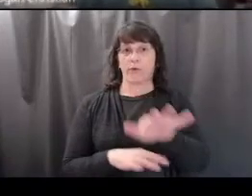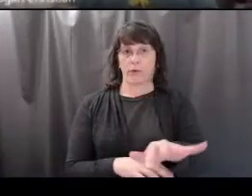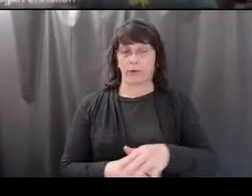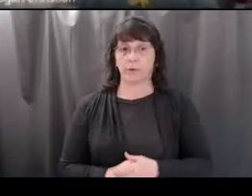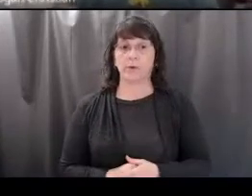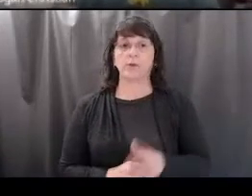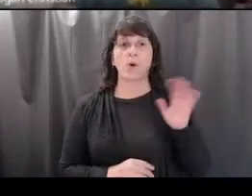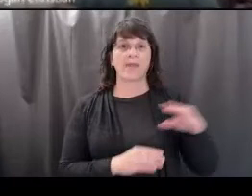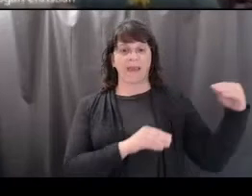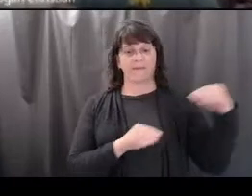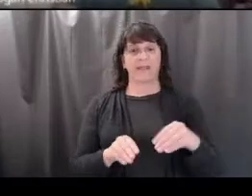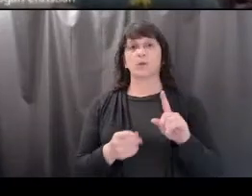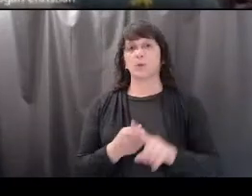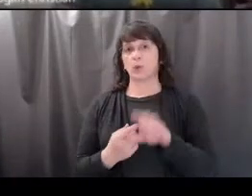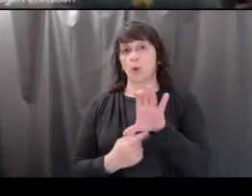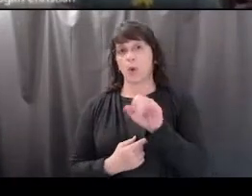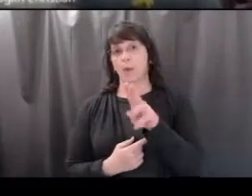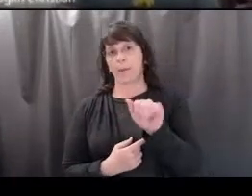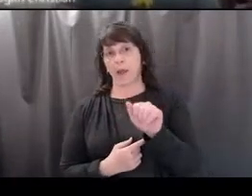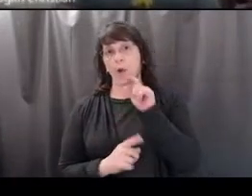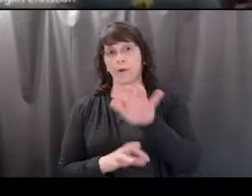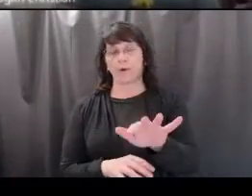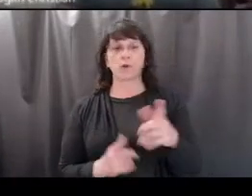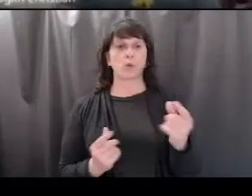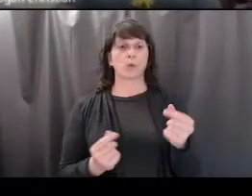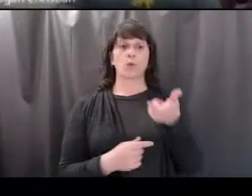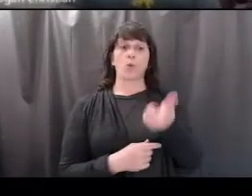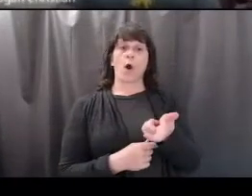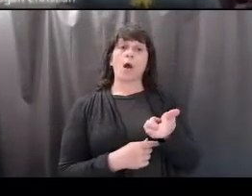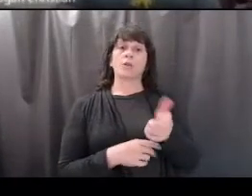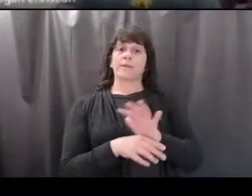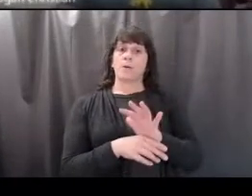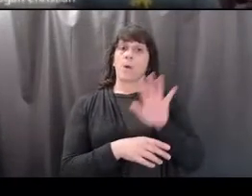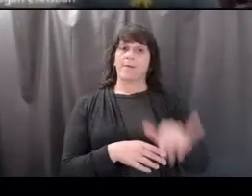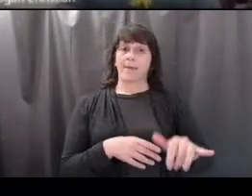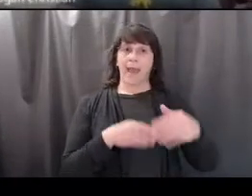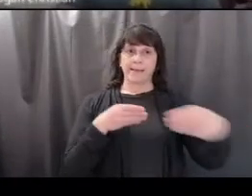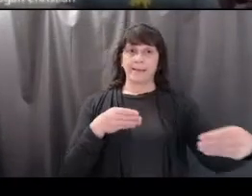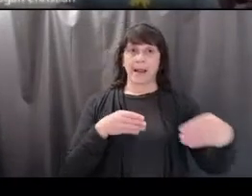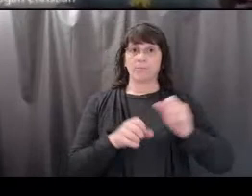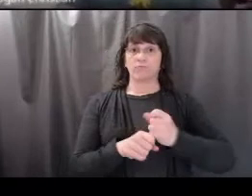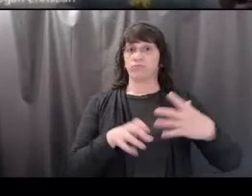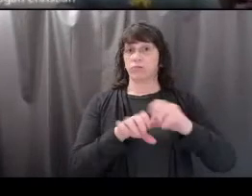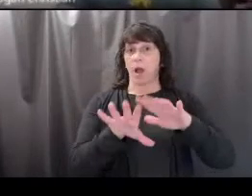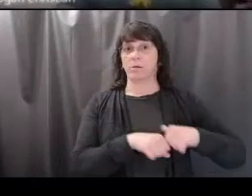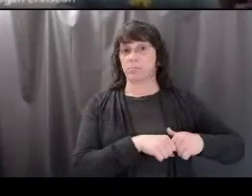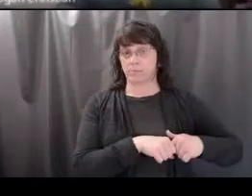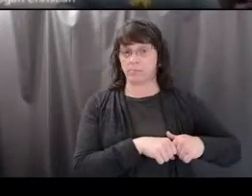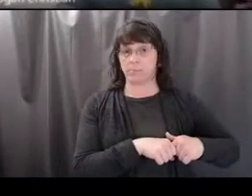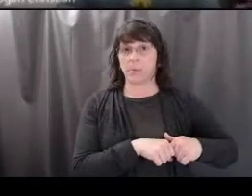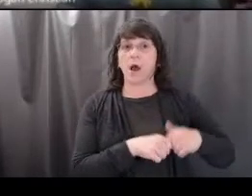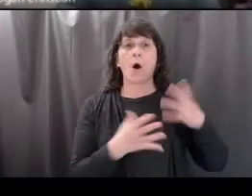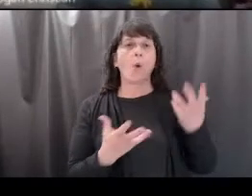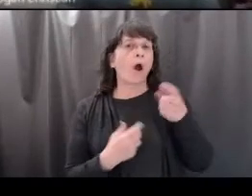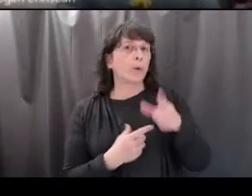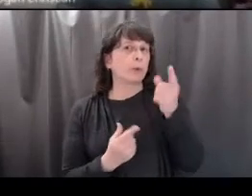River. So what we're going to do is watch a video of this dam being removed. And what I want you to